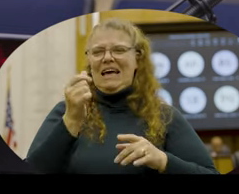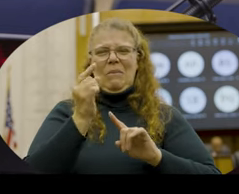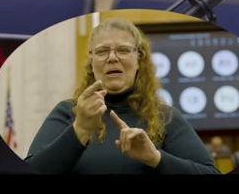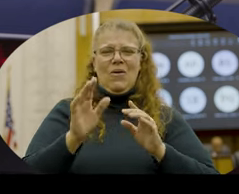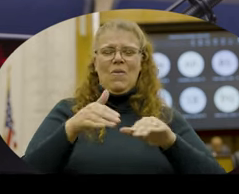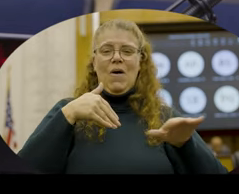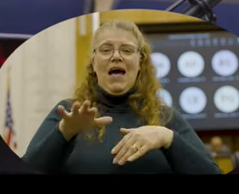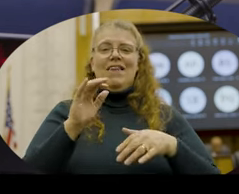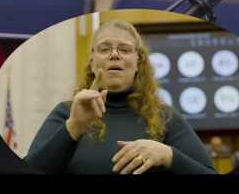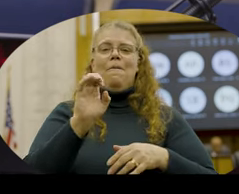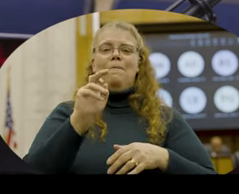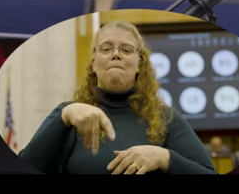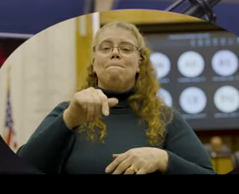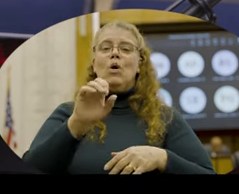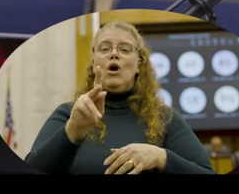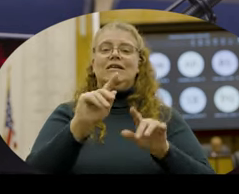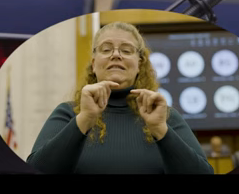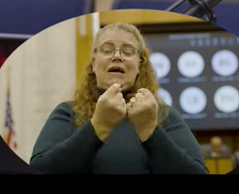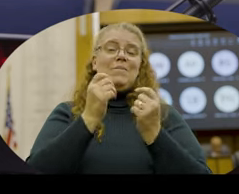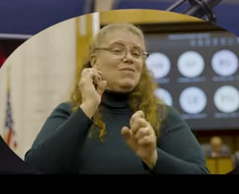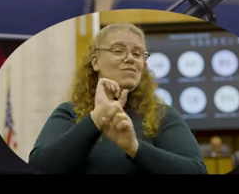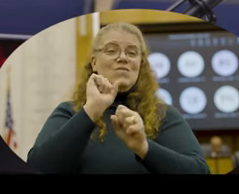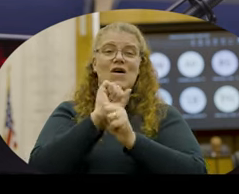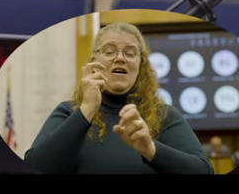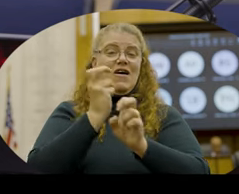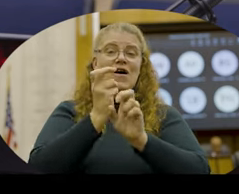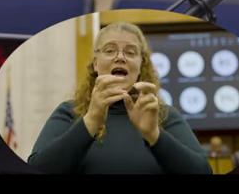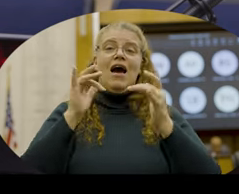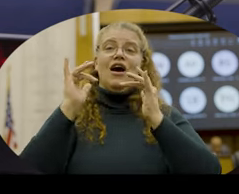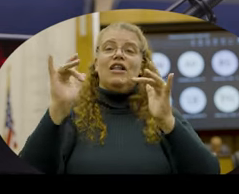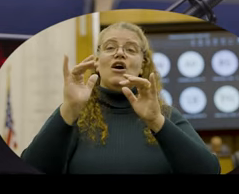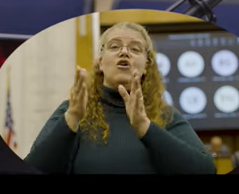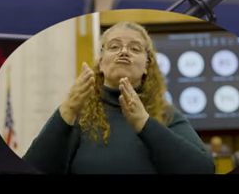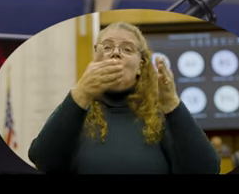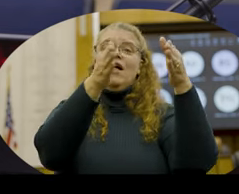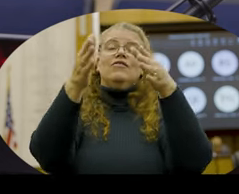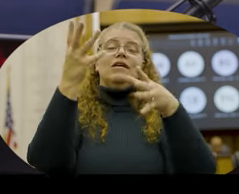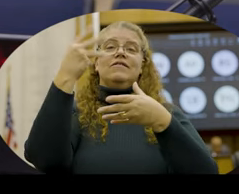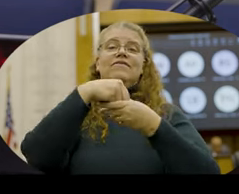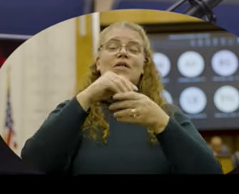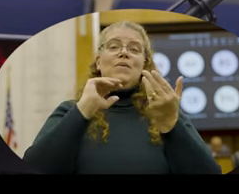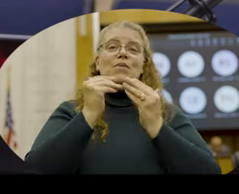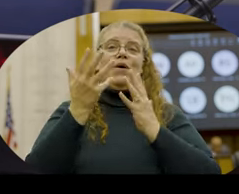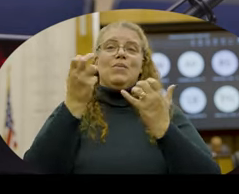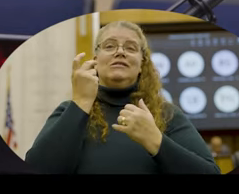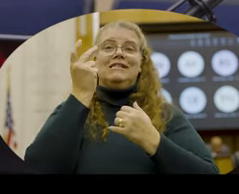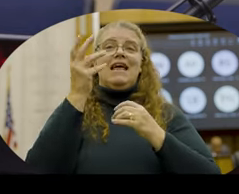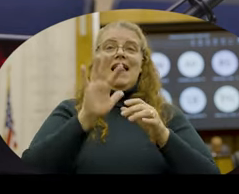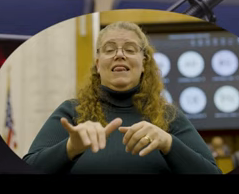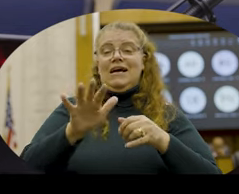a family, and do business. But part of knowing where we want to go requires us to be mindful of where we've